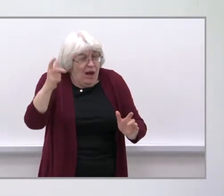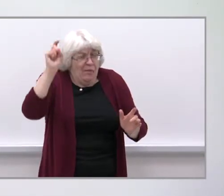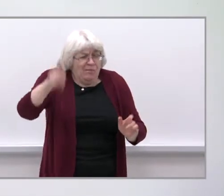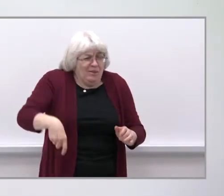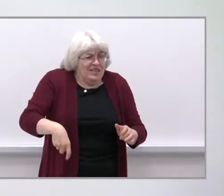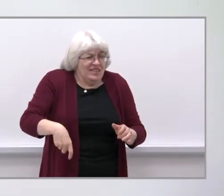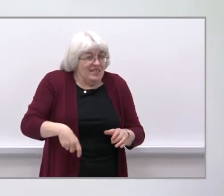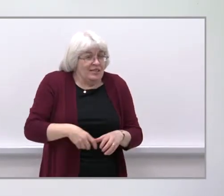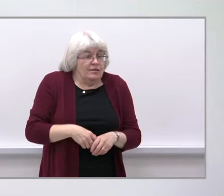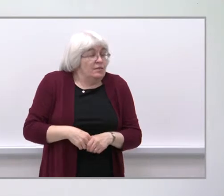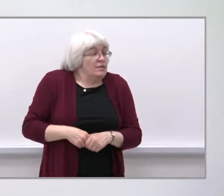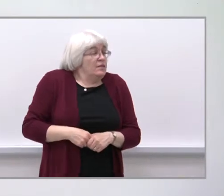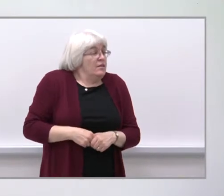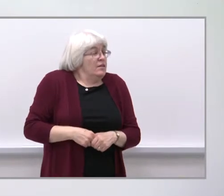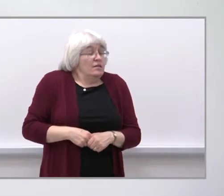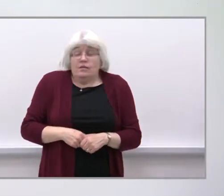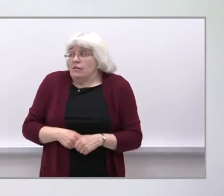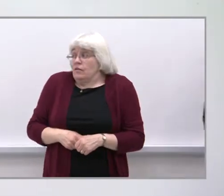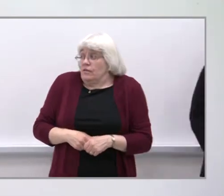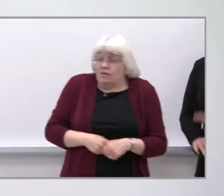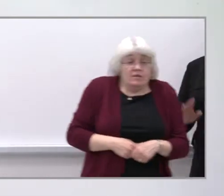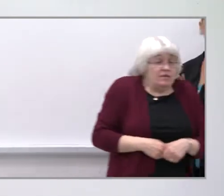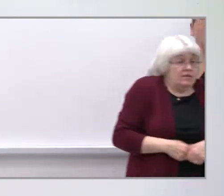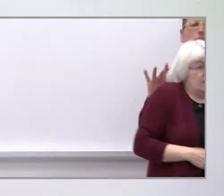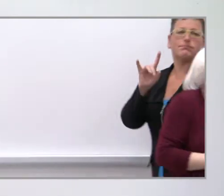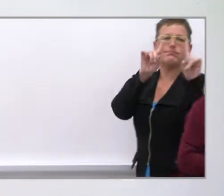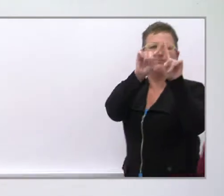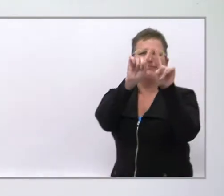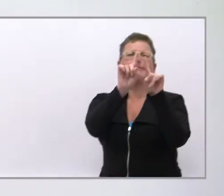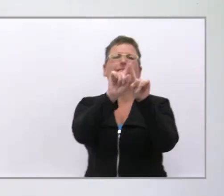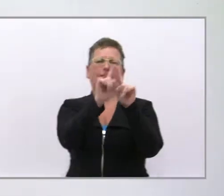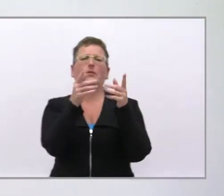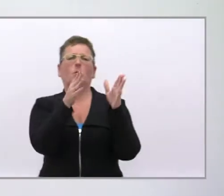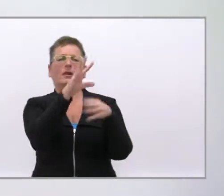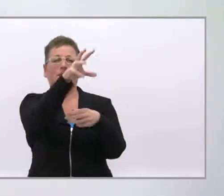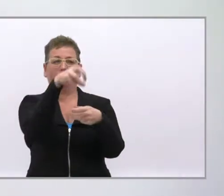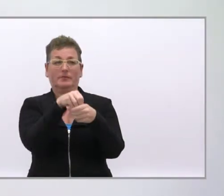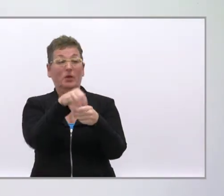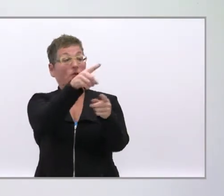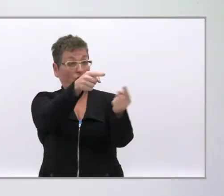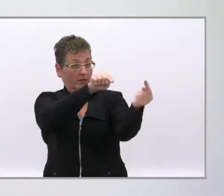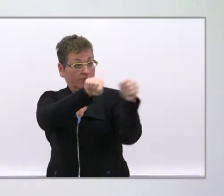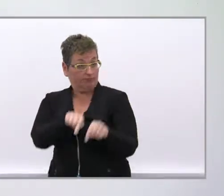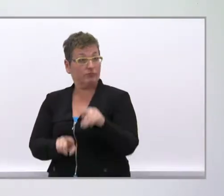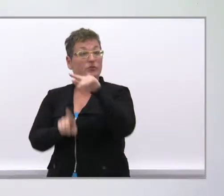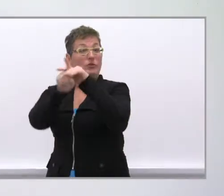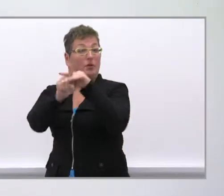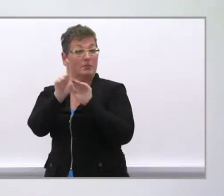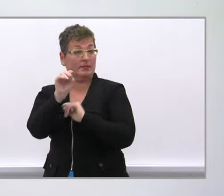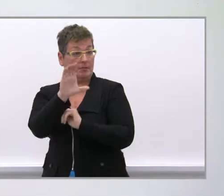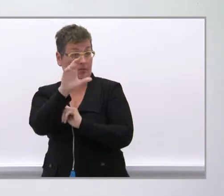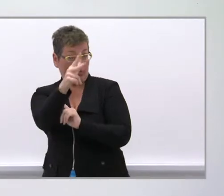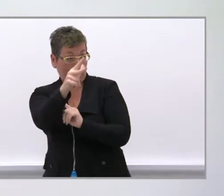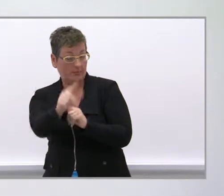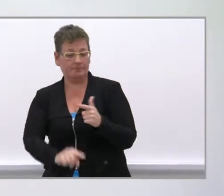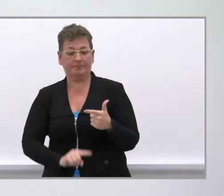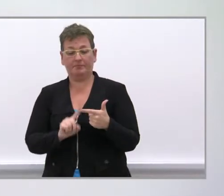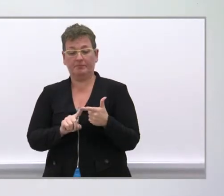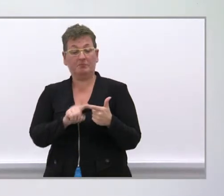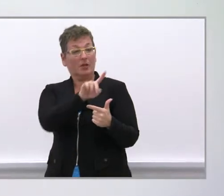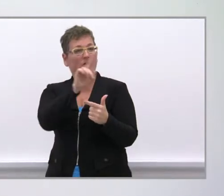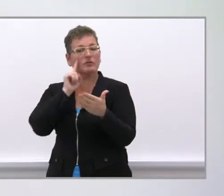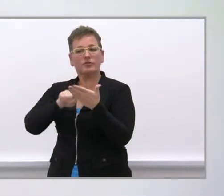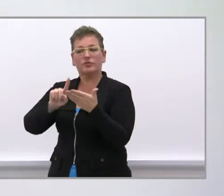through email? There's a whole bunch of different ways that you can participate. You can come on December 3rd. You can go on the